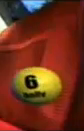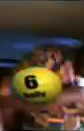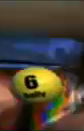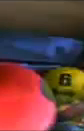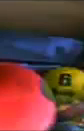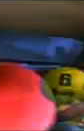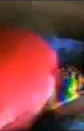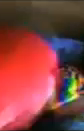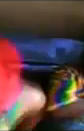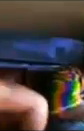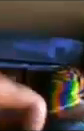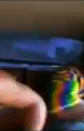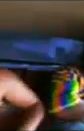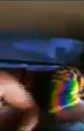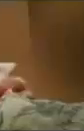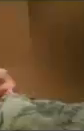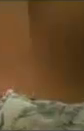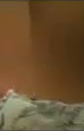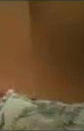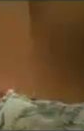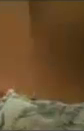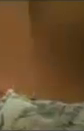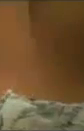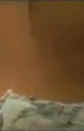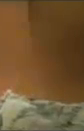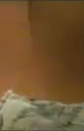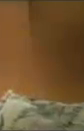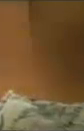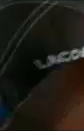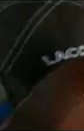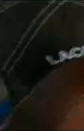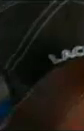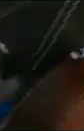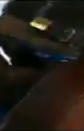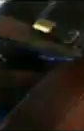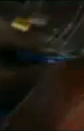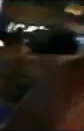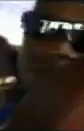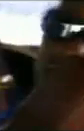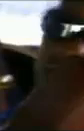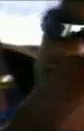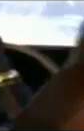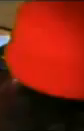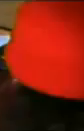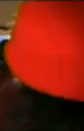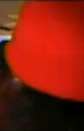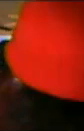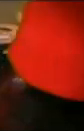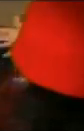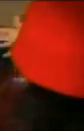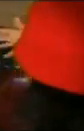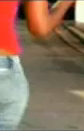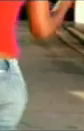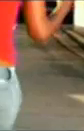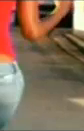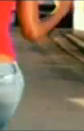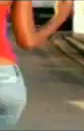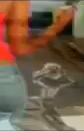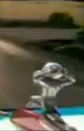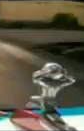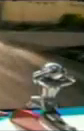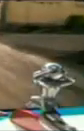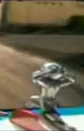me. Just before he was about to stop, he pulled out a big money. The taxi man said, I have no change. Same time the driver must